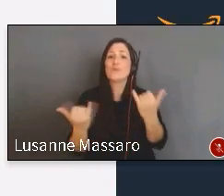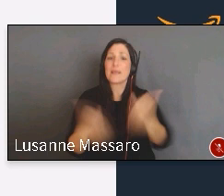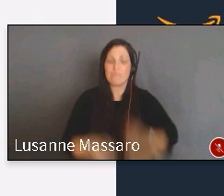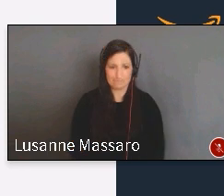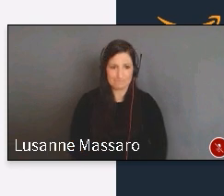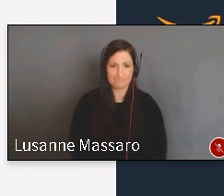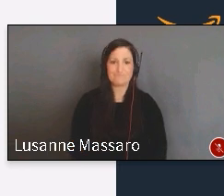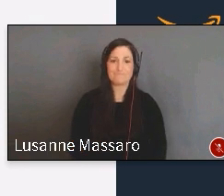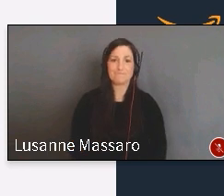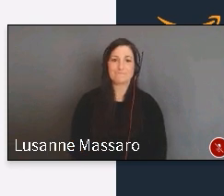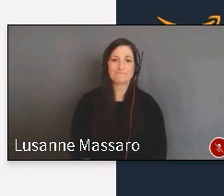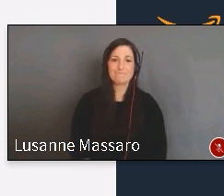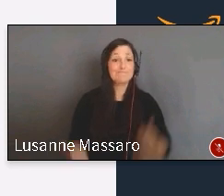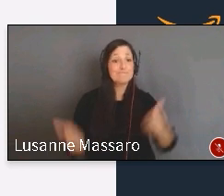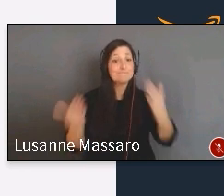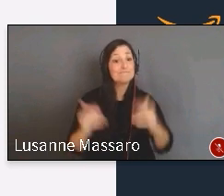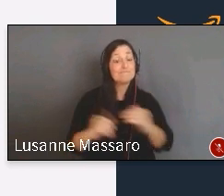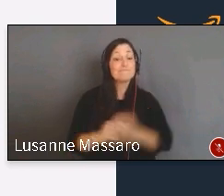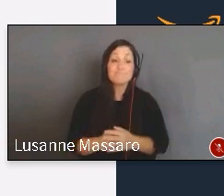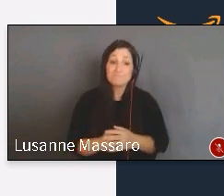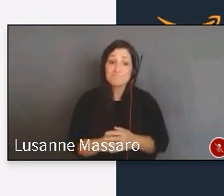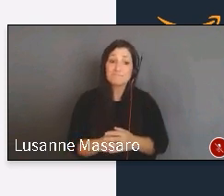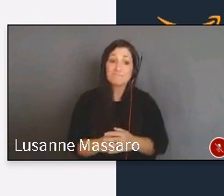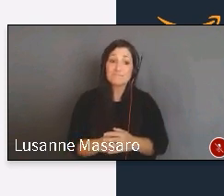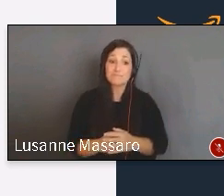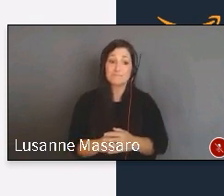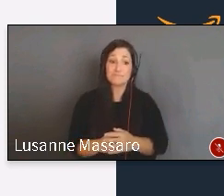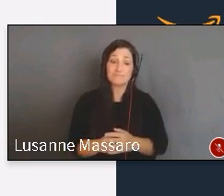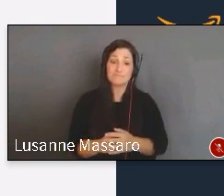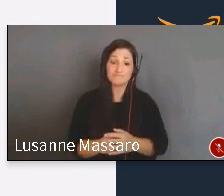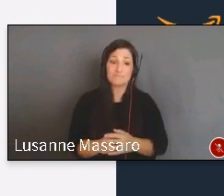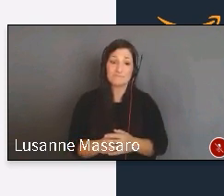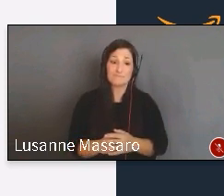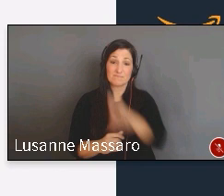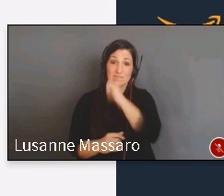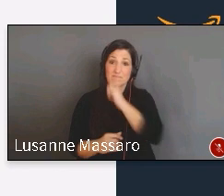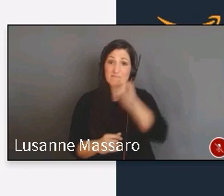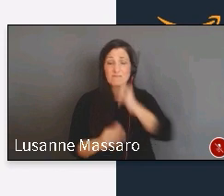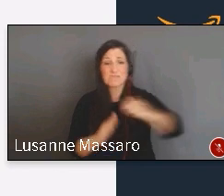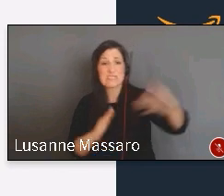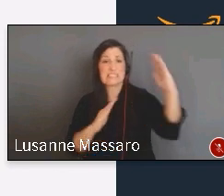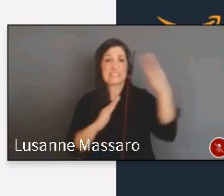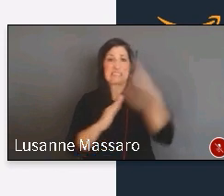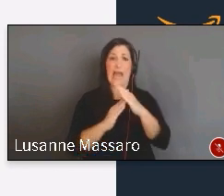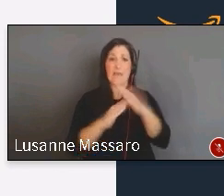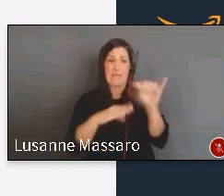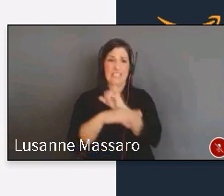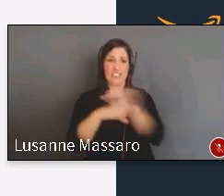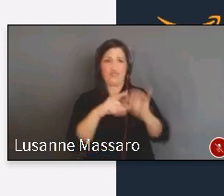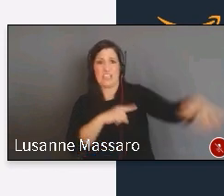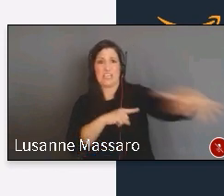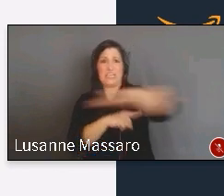Right. In our roles, in addition to being the industry leader in wages, Amazon offers a variety